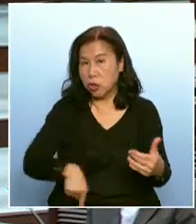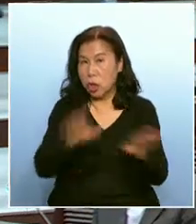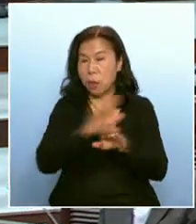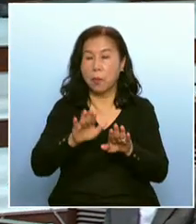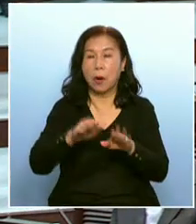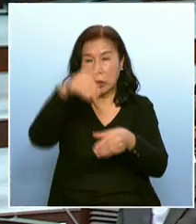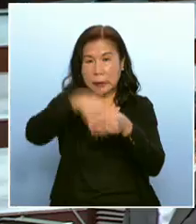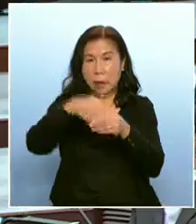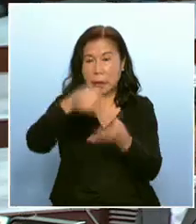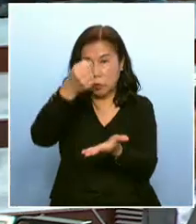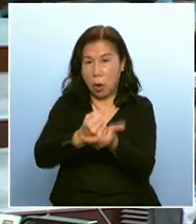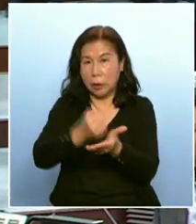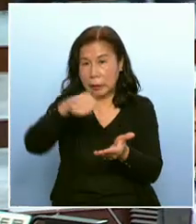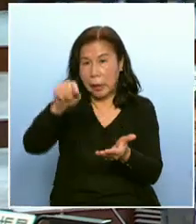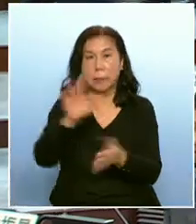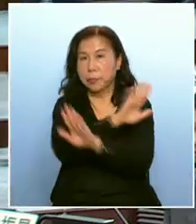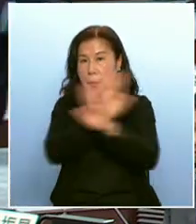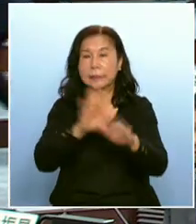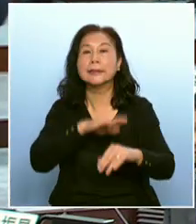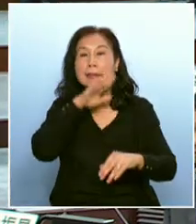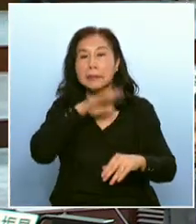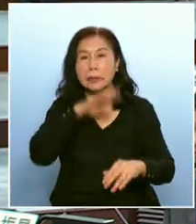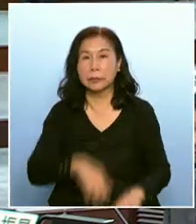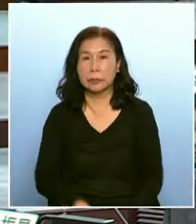so please do not stamp on your ballot paper yet.